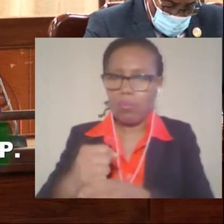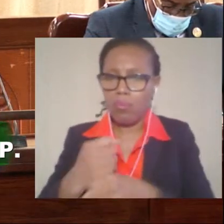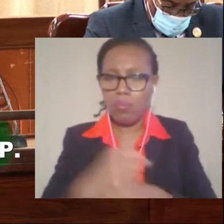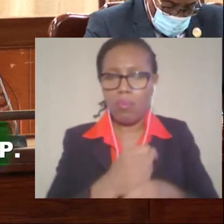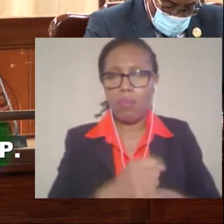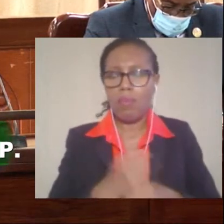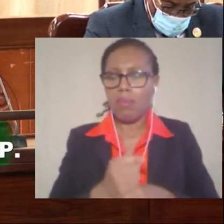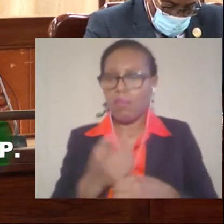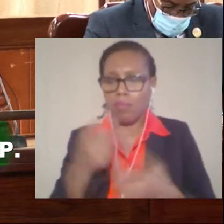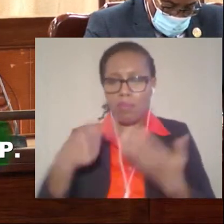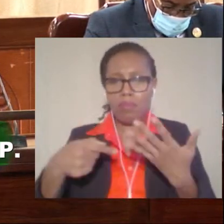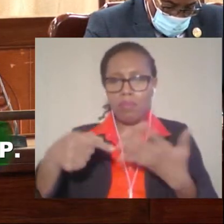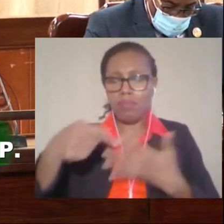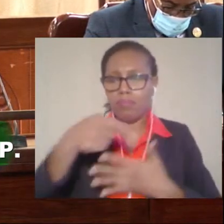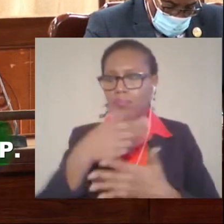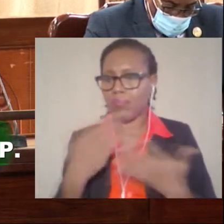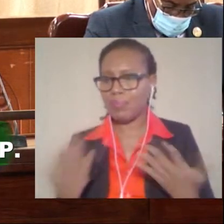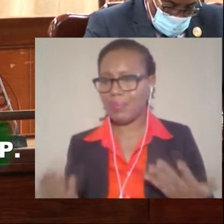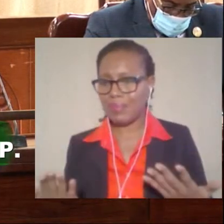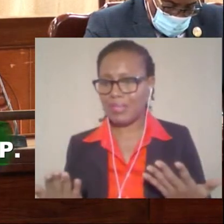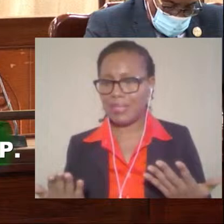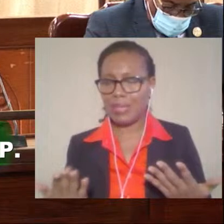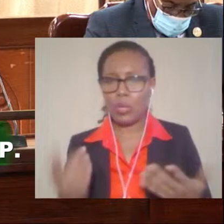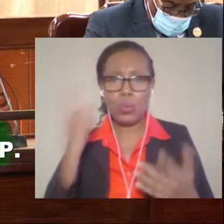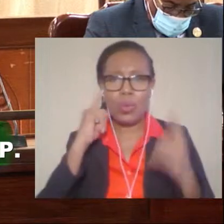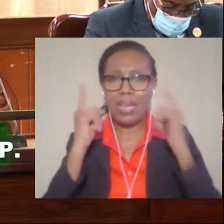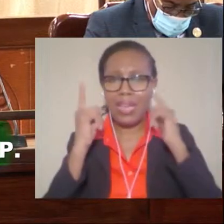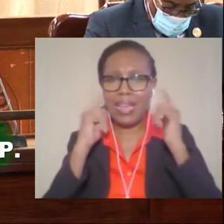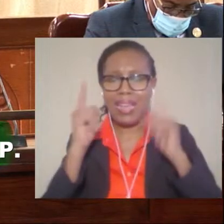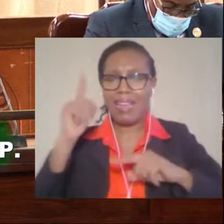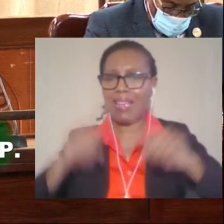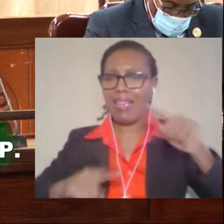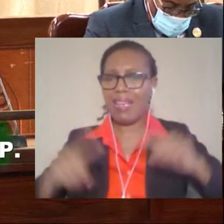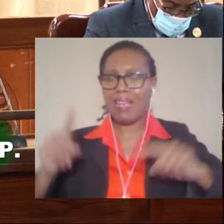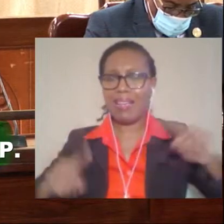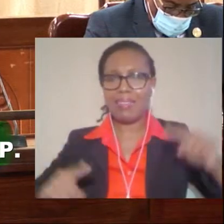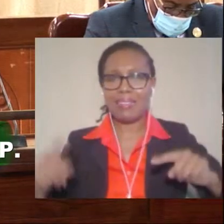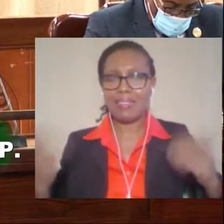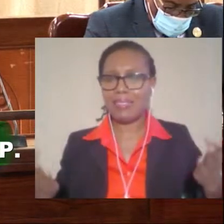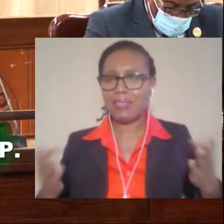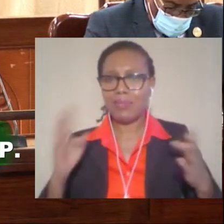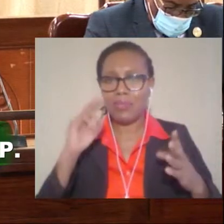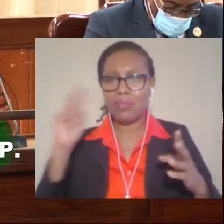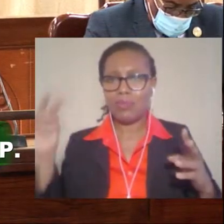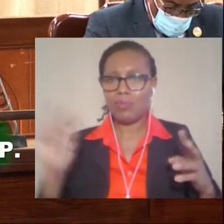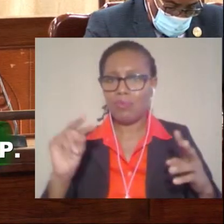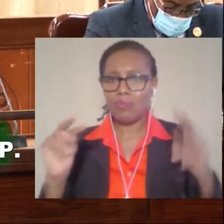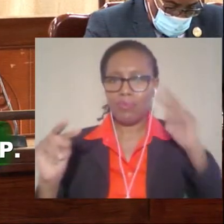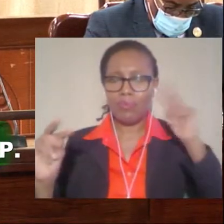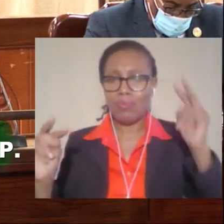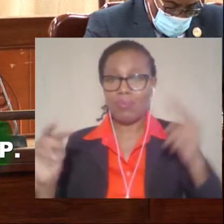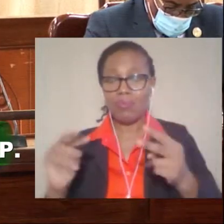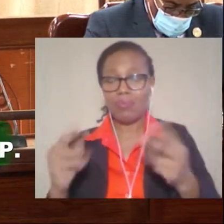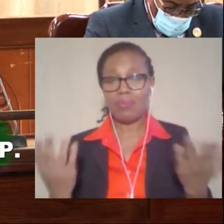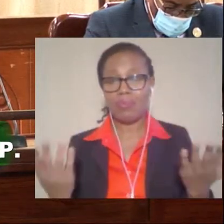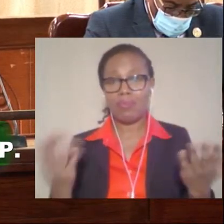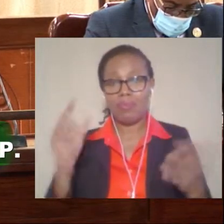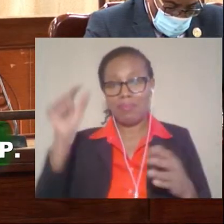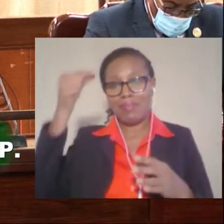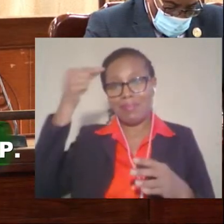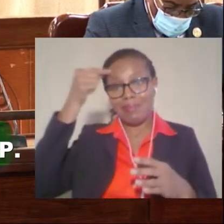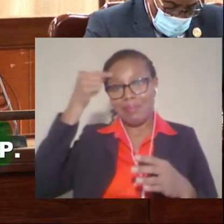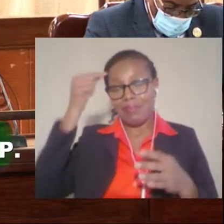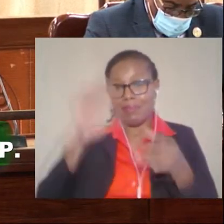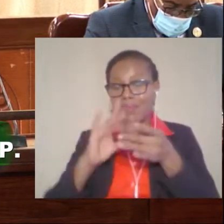formulating public-private partnership arrangements around pursuit